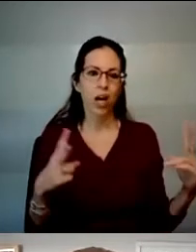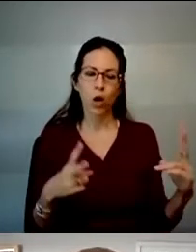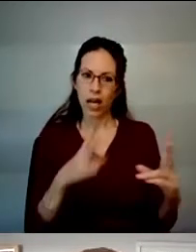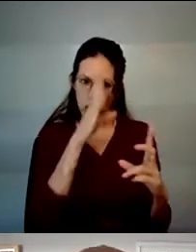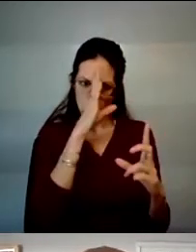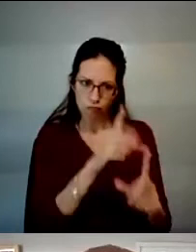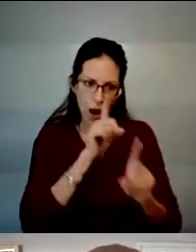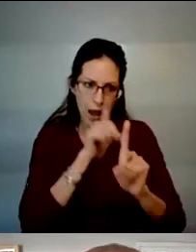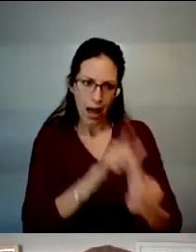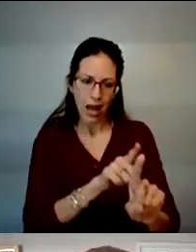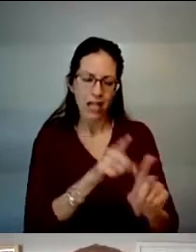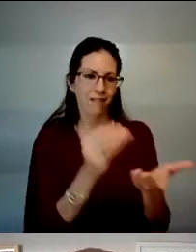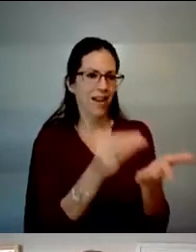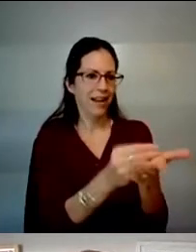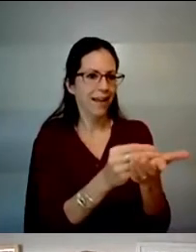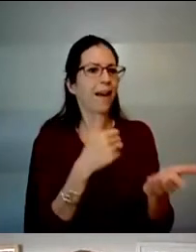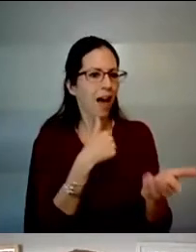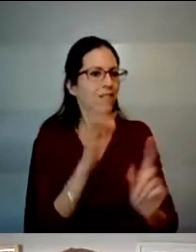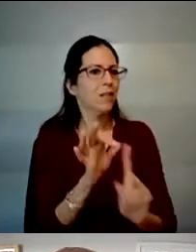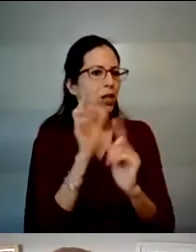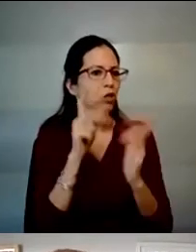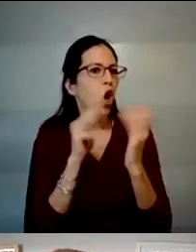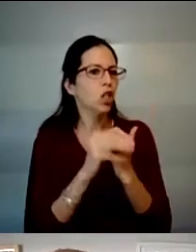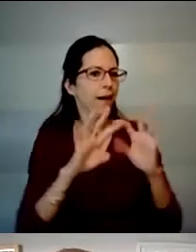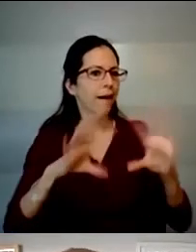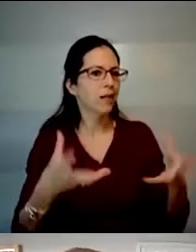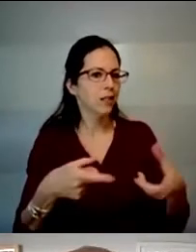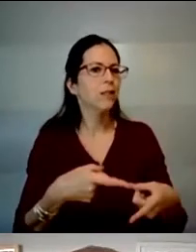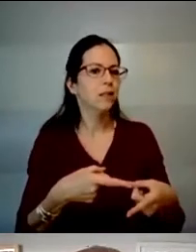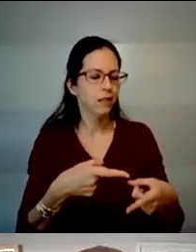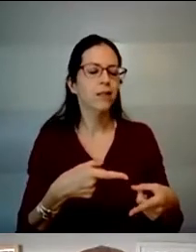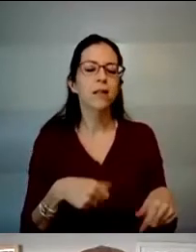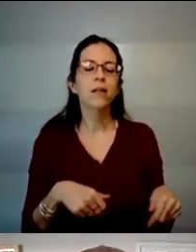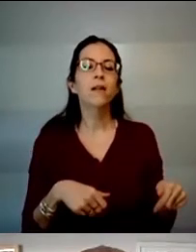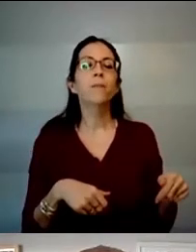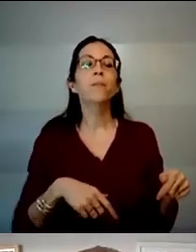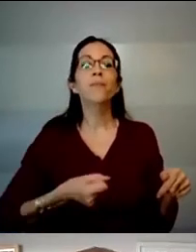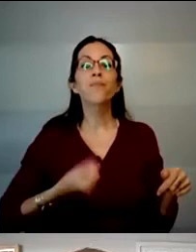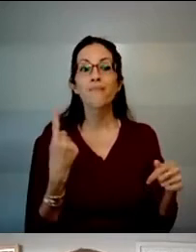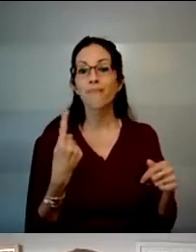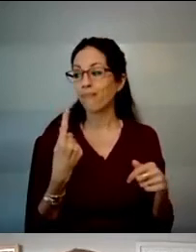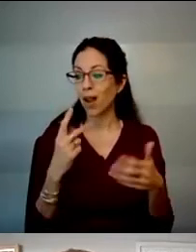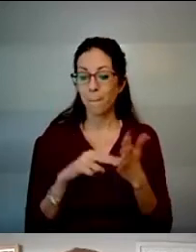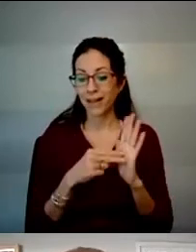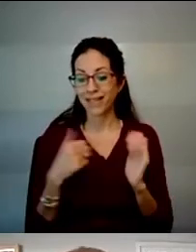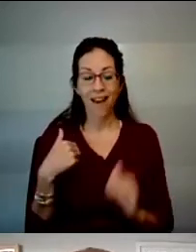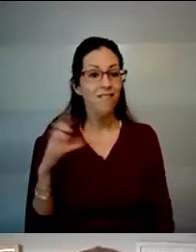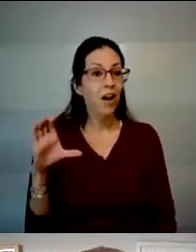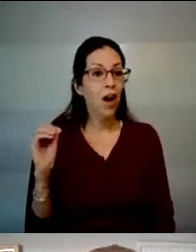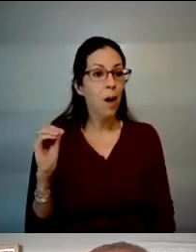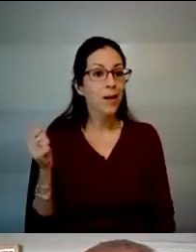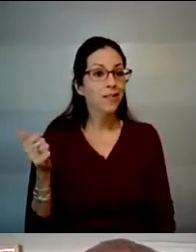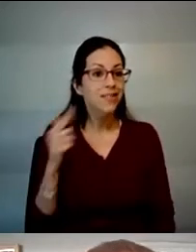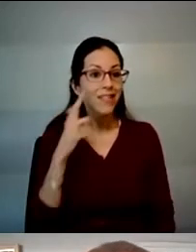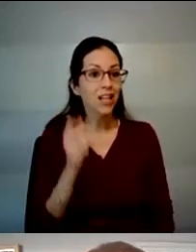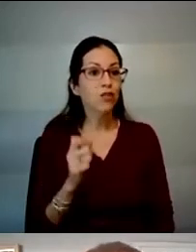It's, you know, falls under that special projects umbrella. So companies that are interested in underwriting, you know,